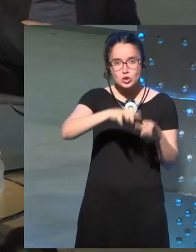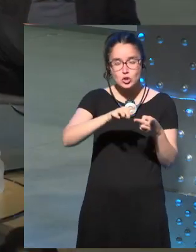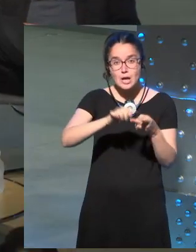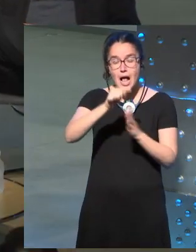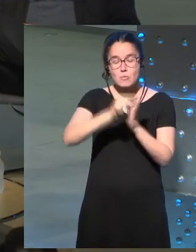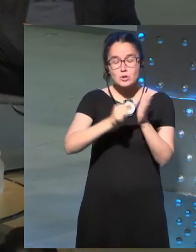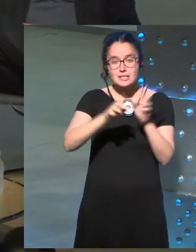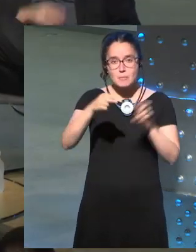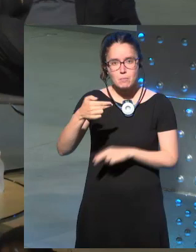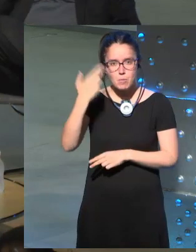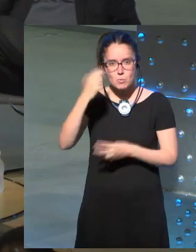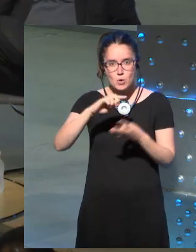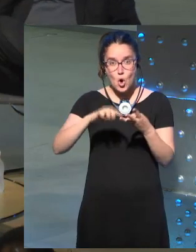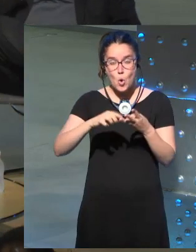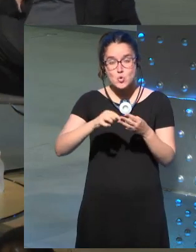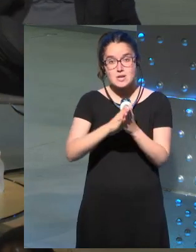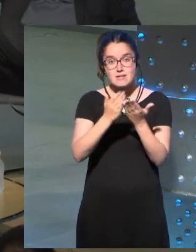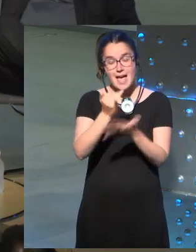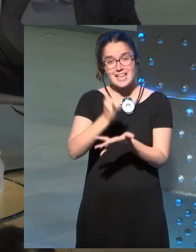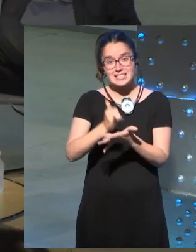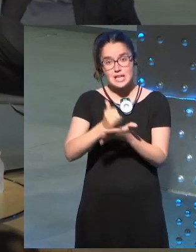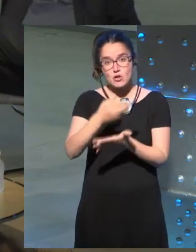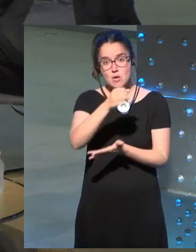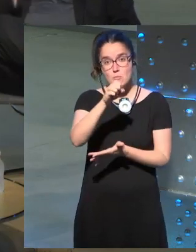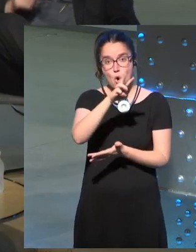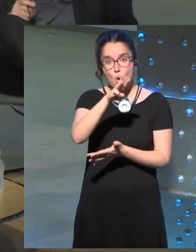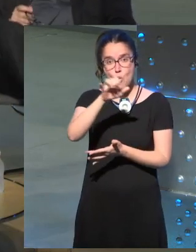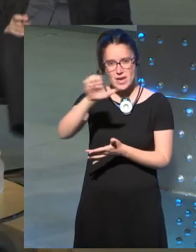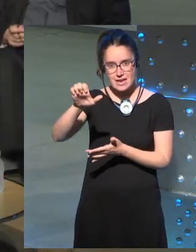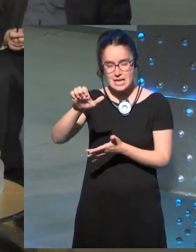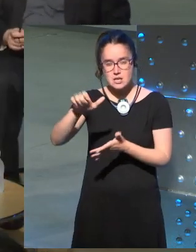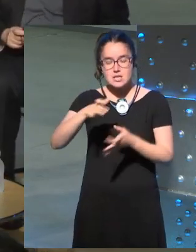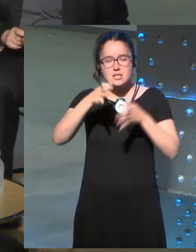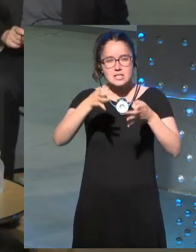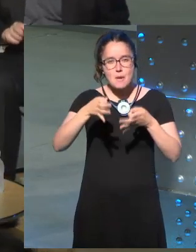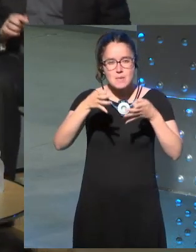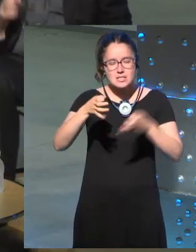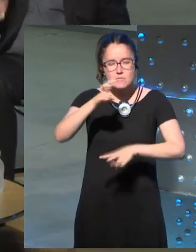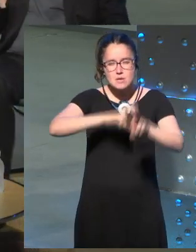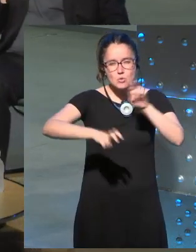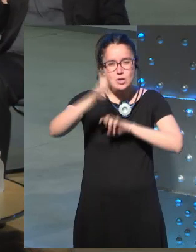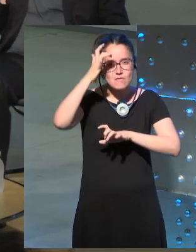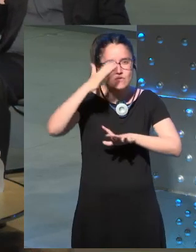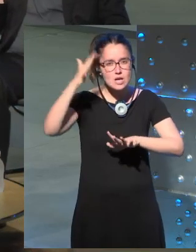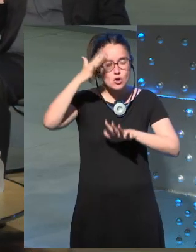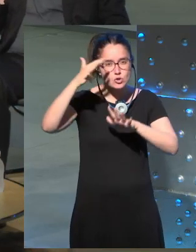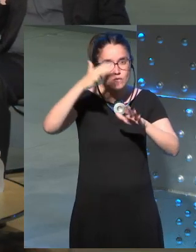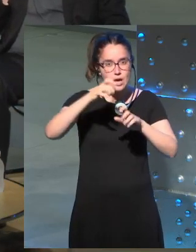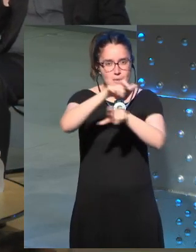book of Dead Philosophers, or for example an essay about David Bowie. He's a very eclectic, and he is